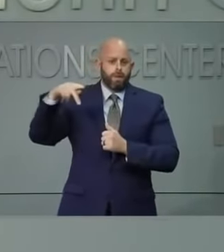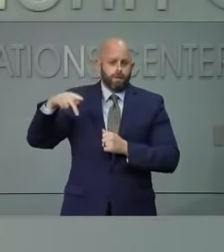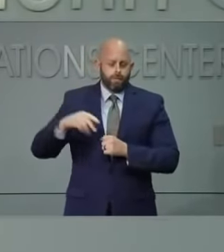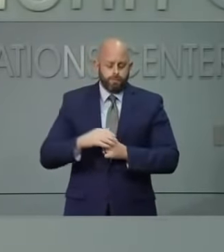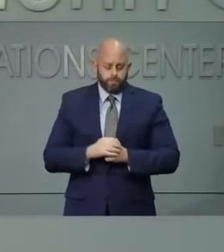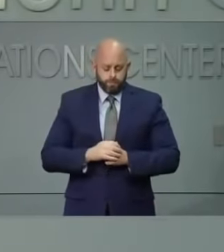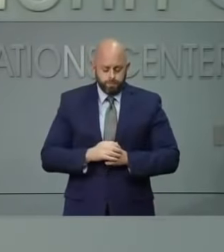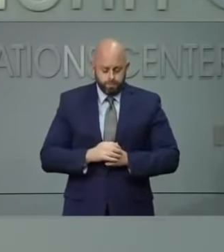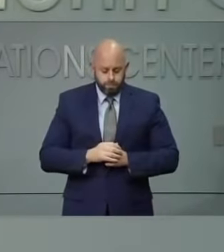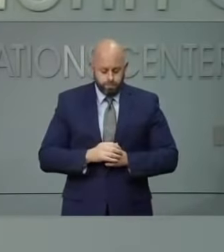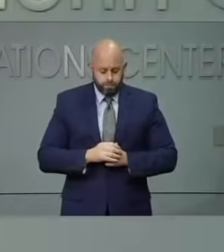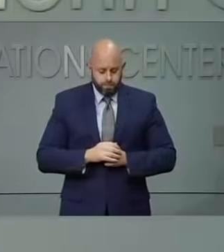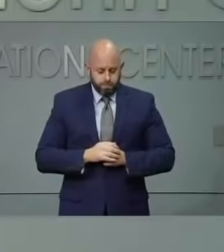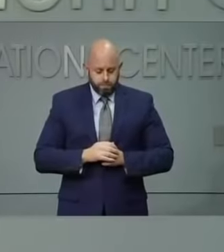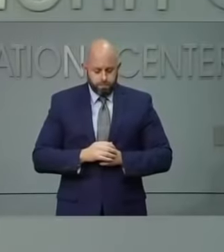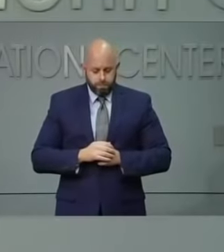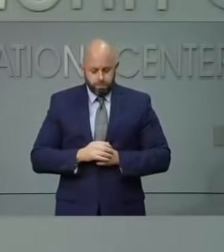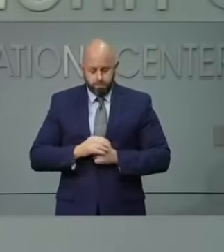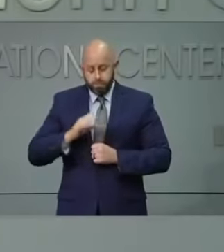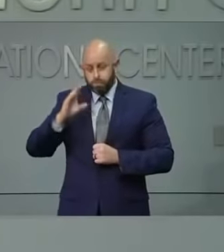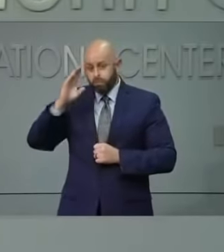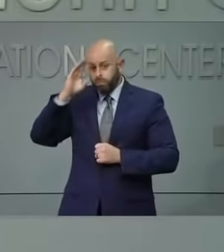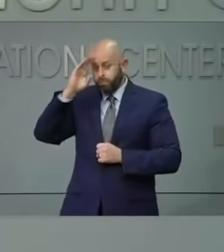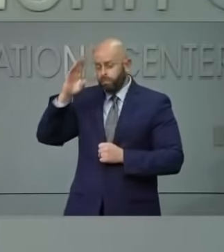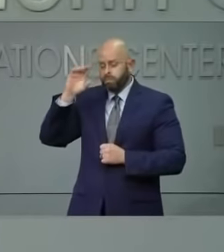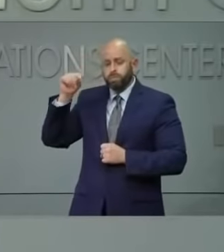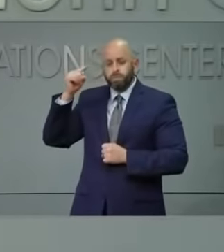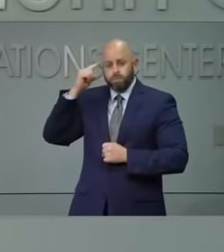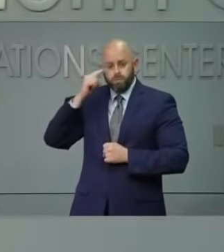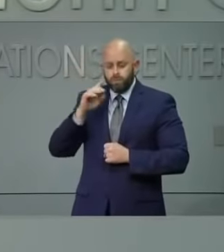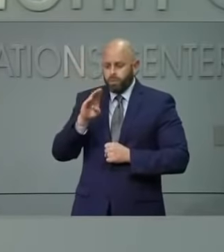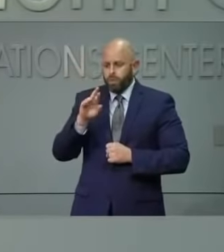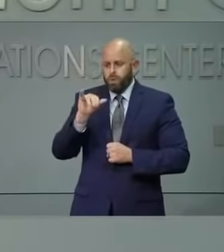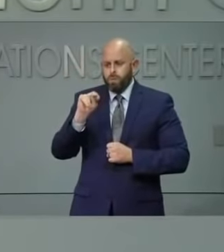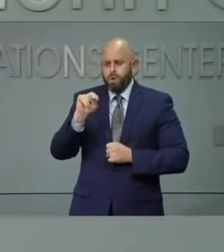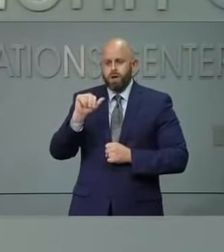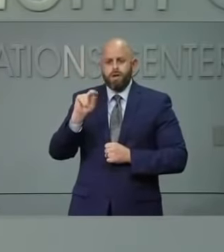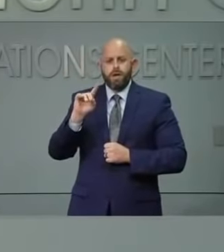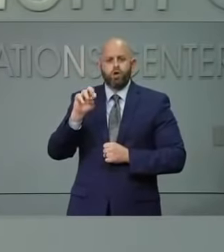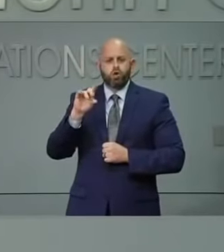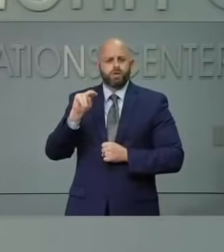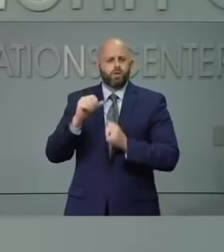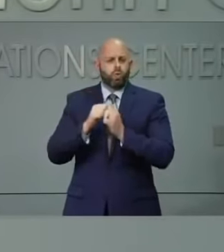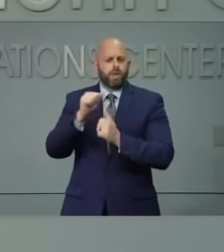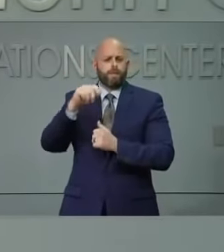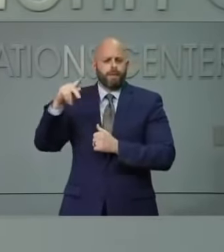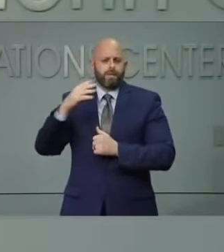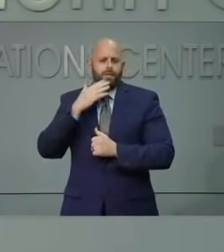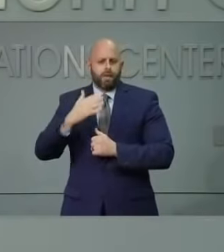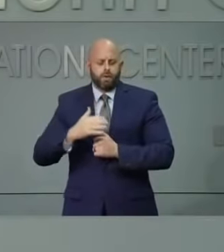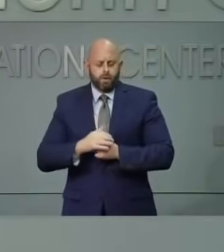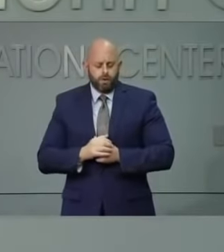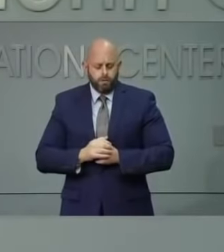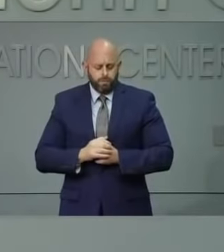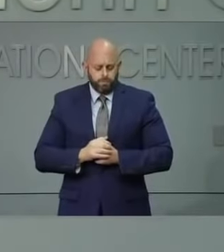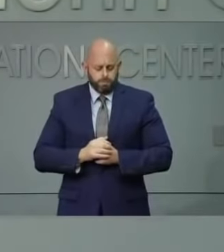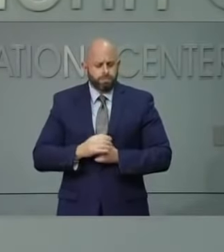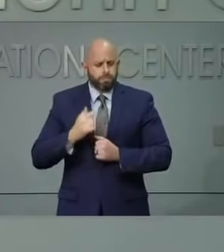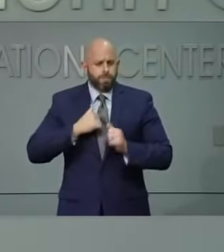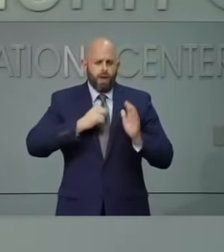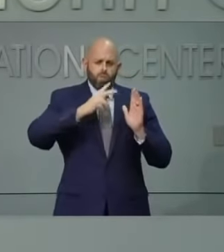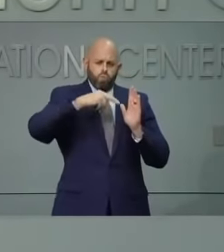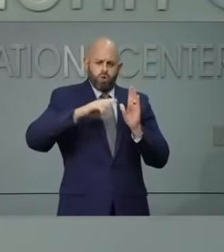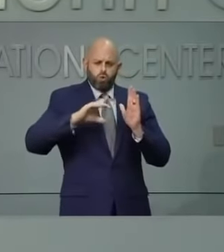Hi, Governor. Hi, Dr. Cohen. Brian Anderson here with EAP. Thanks for the questions. I was just curious, I'm looking through the language of the order. Are